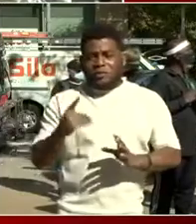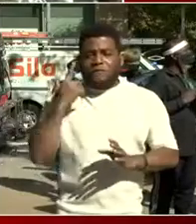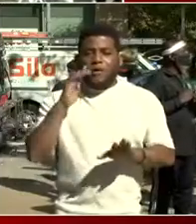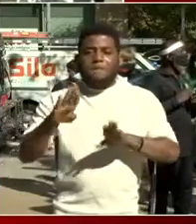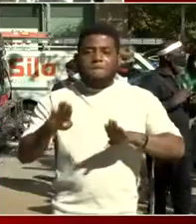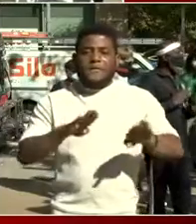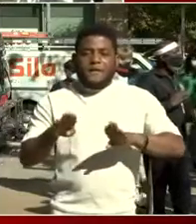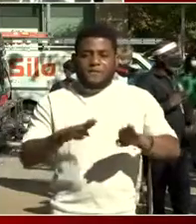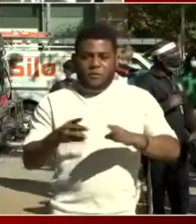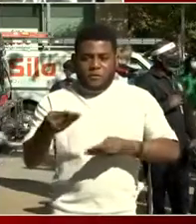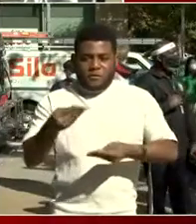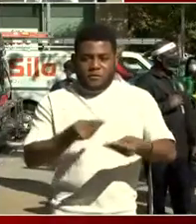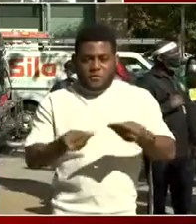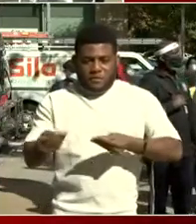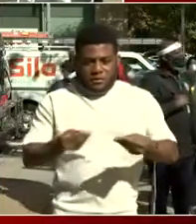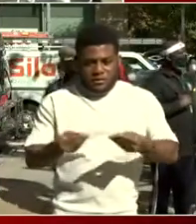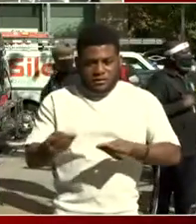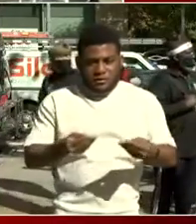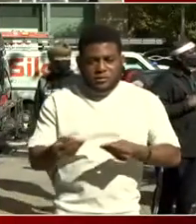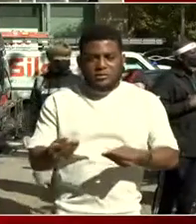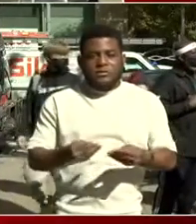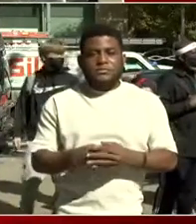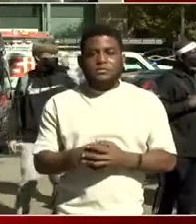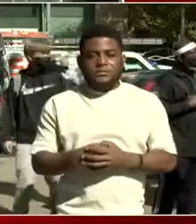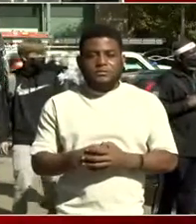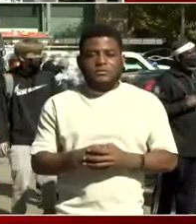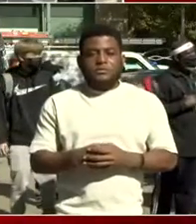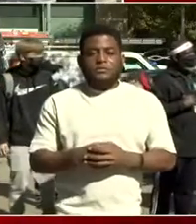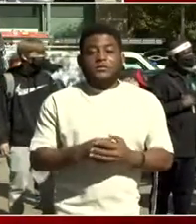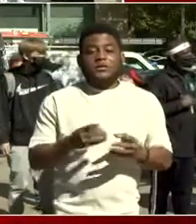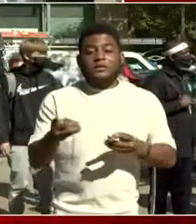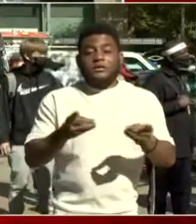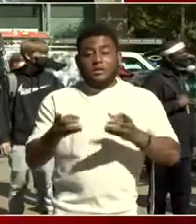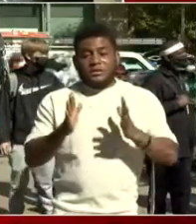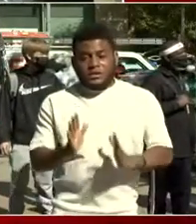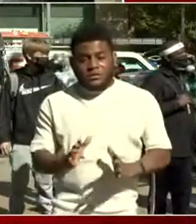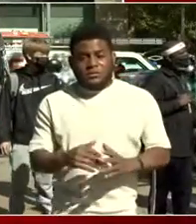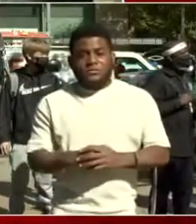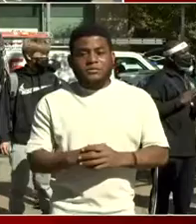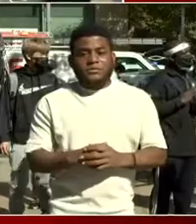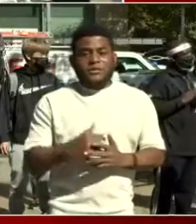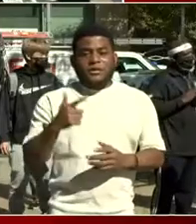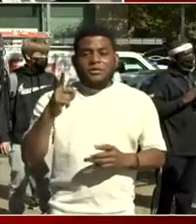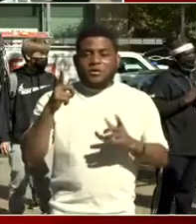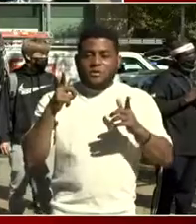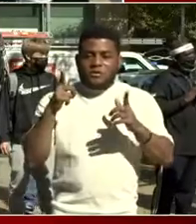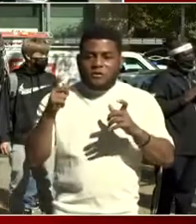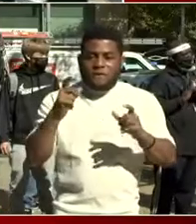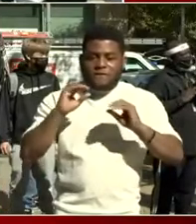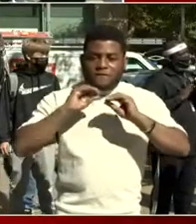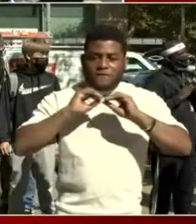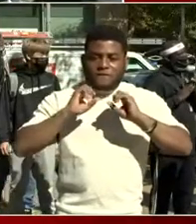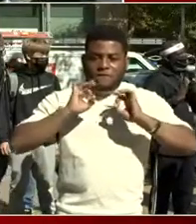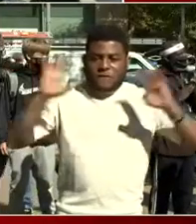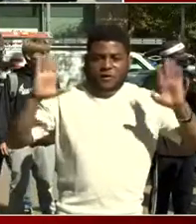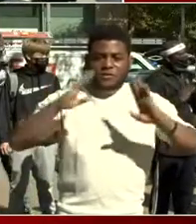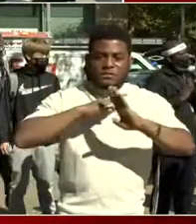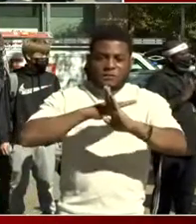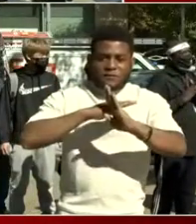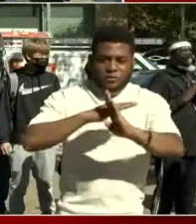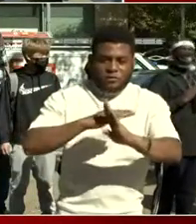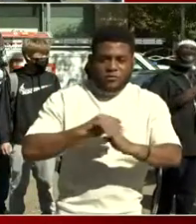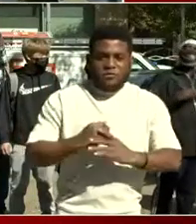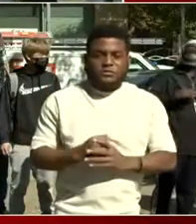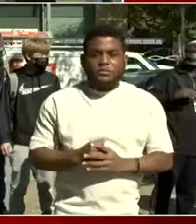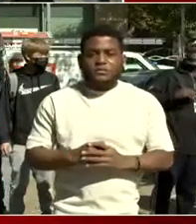Linda Harley Harper, the Director of the city's Gun Violence Prevention Office, Chris Geldhart,